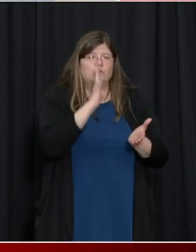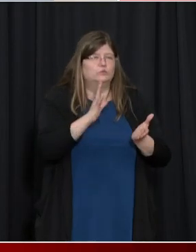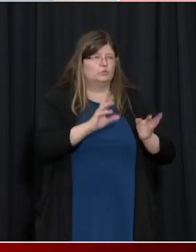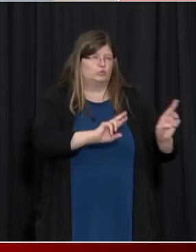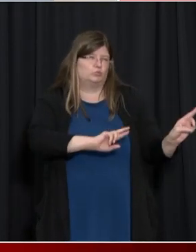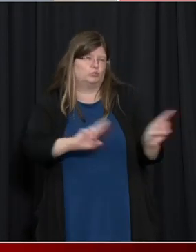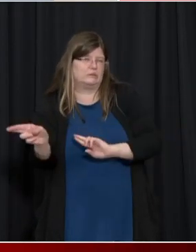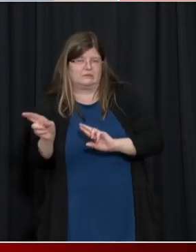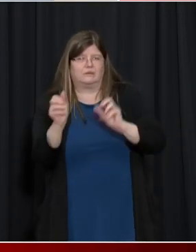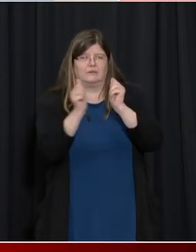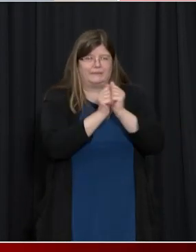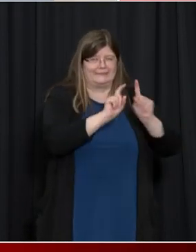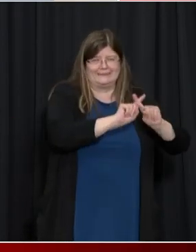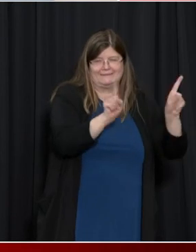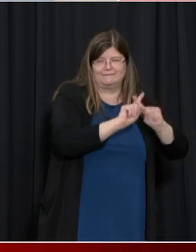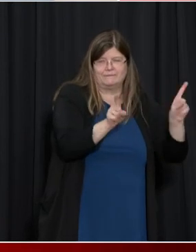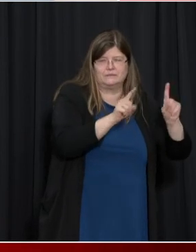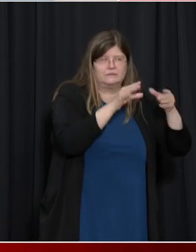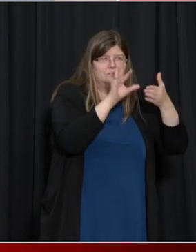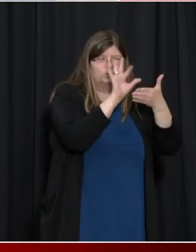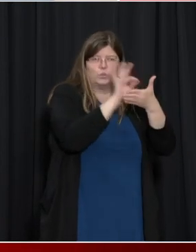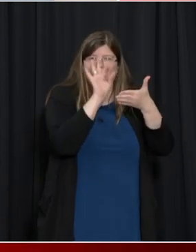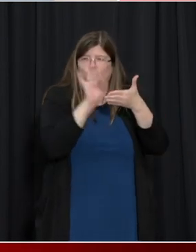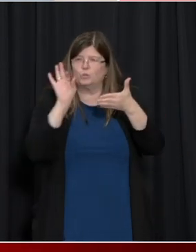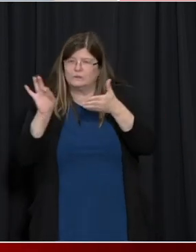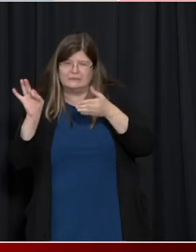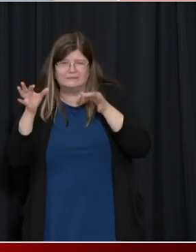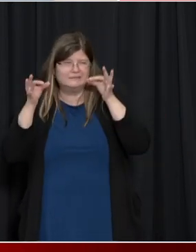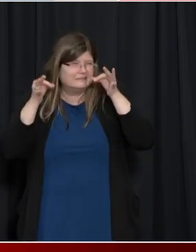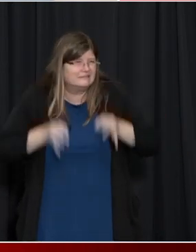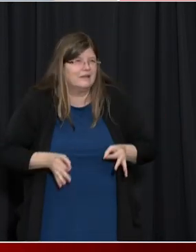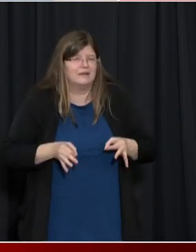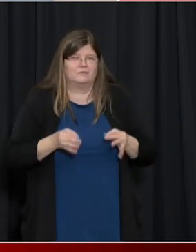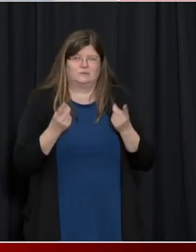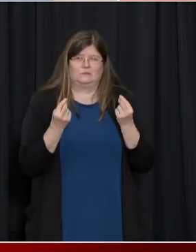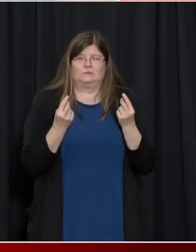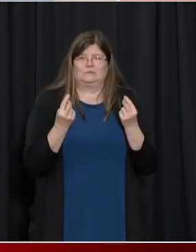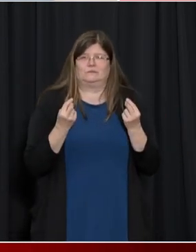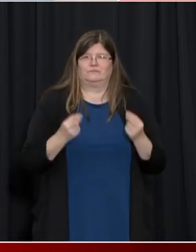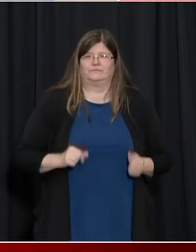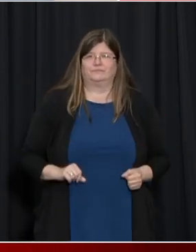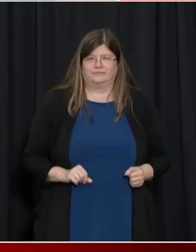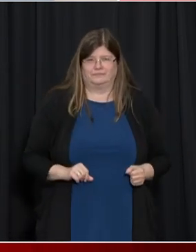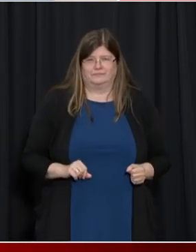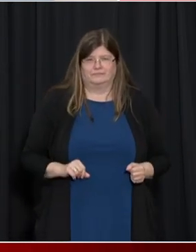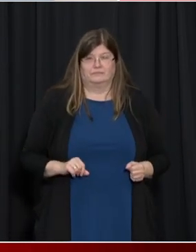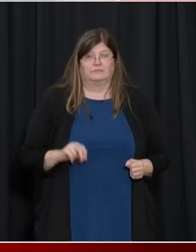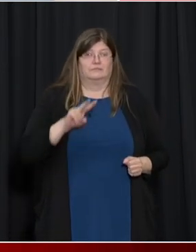Got it. And thank you. And my second question is what does